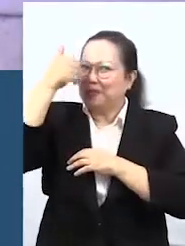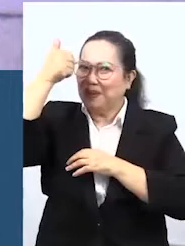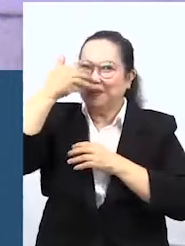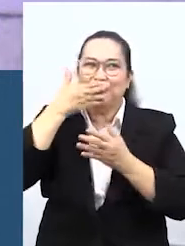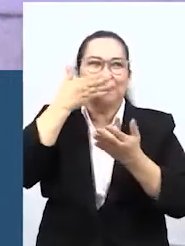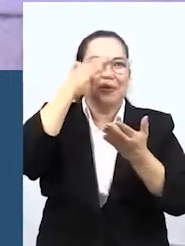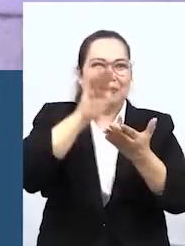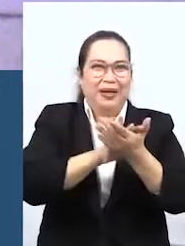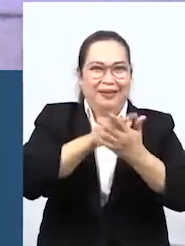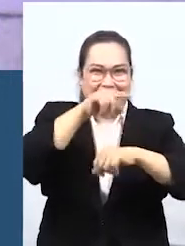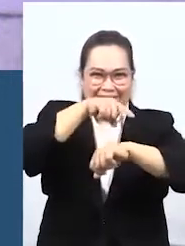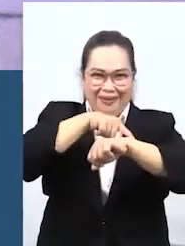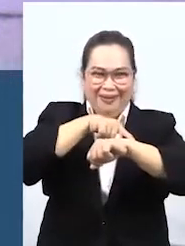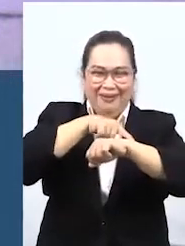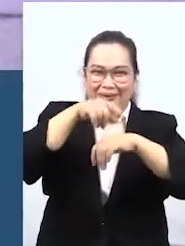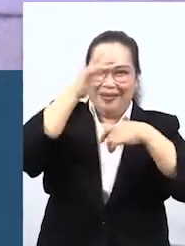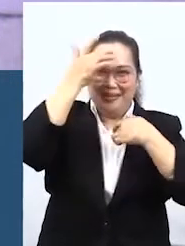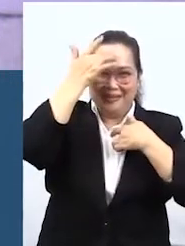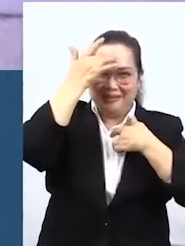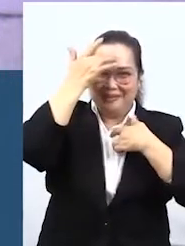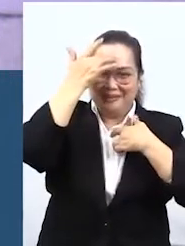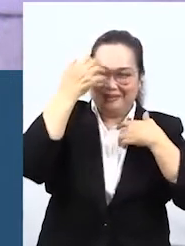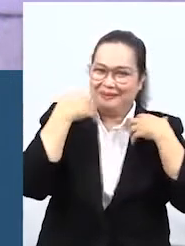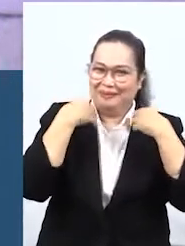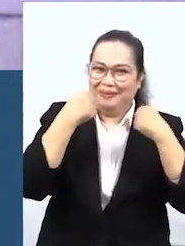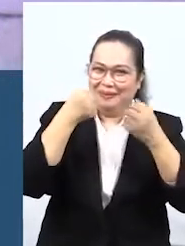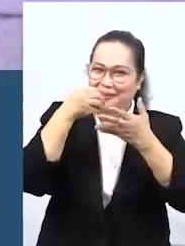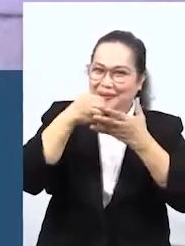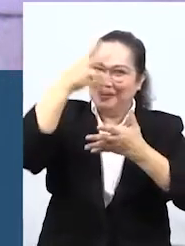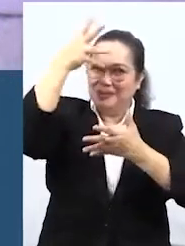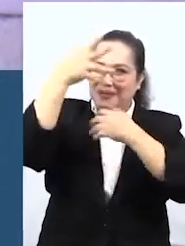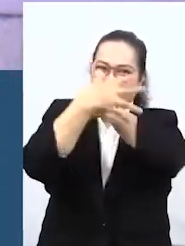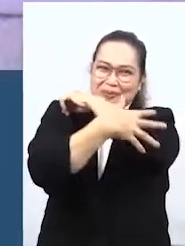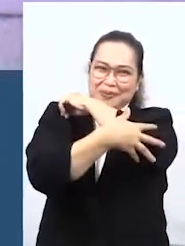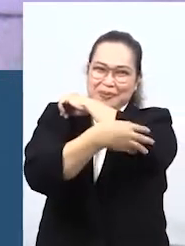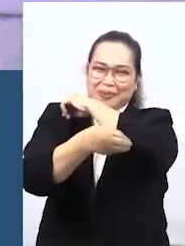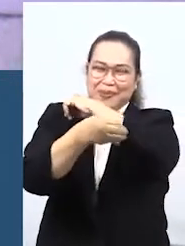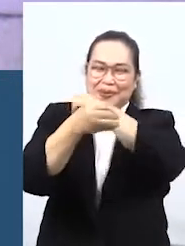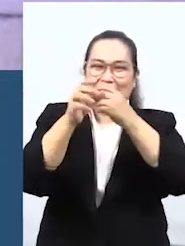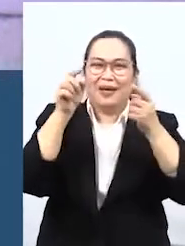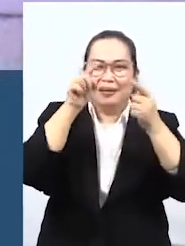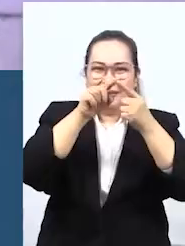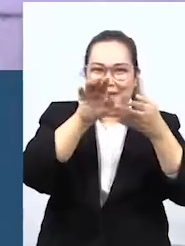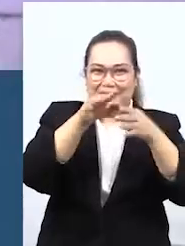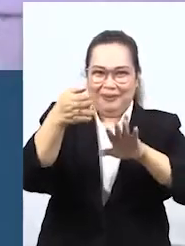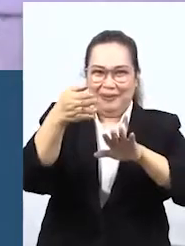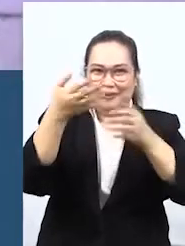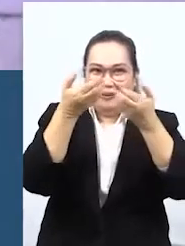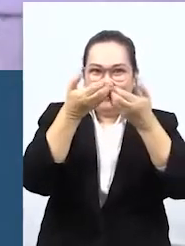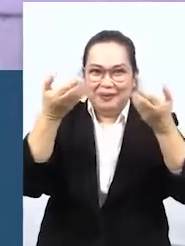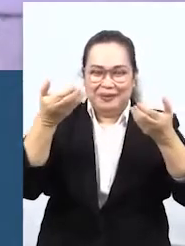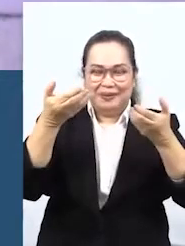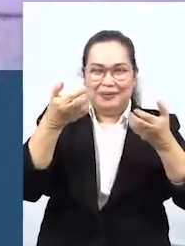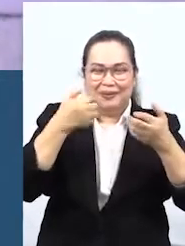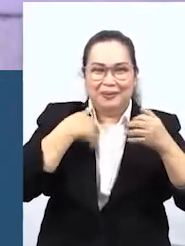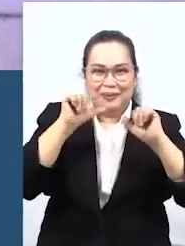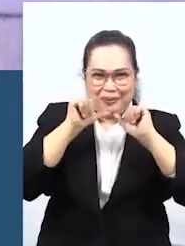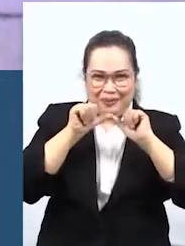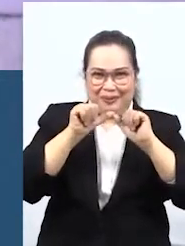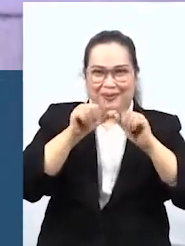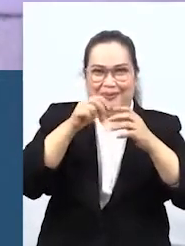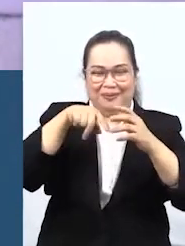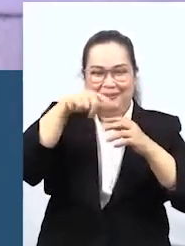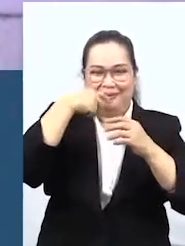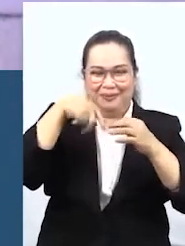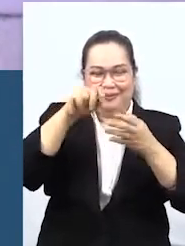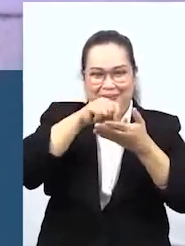worse in Sickness and in health for richer or for poorer till death do us part we did that and then we did a spontaneous you